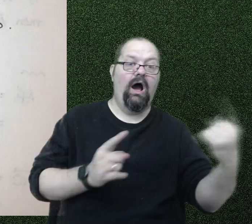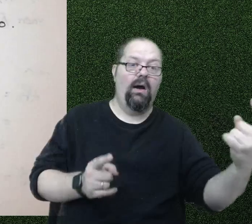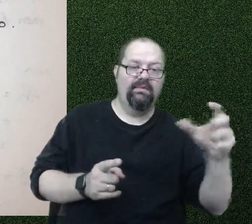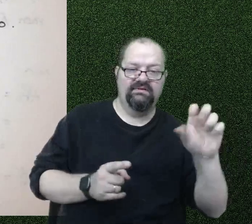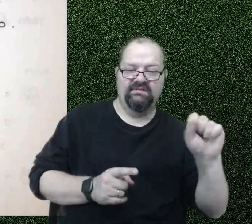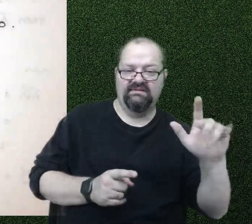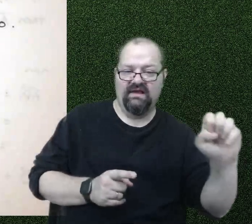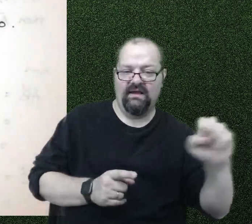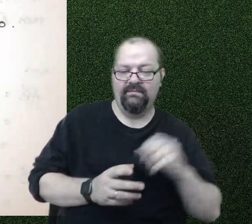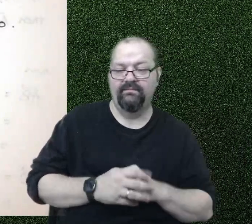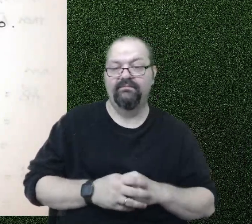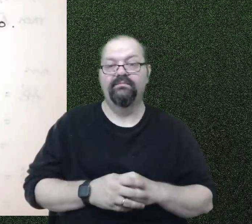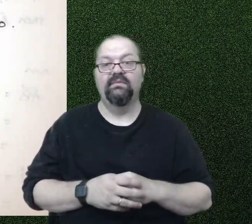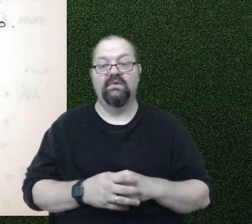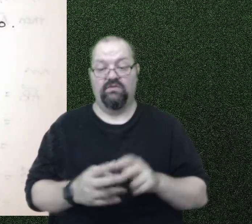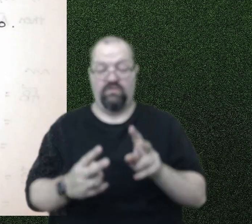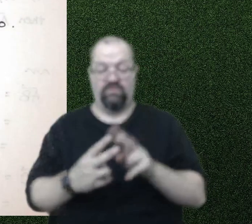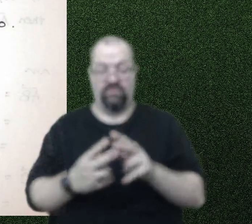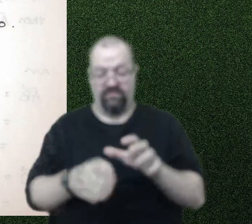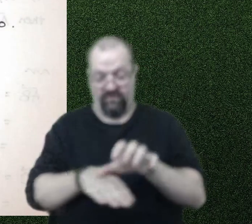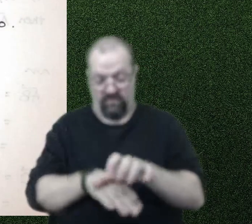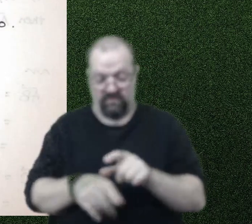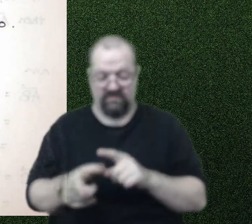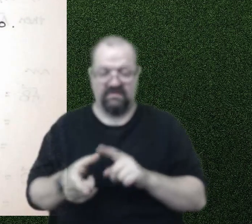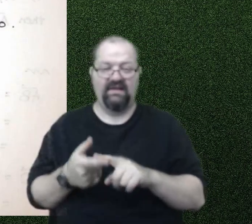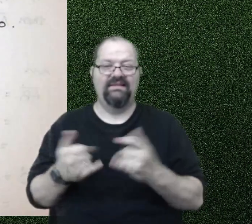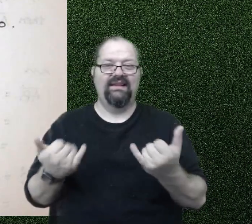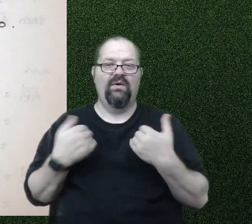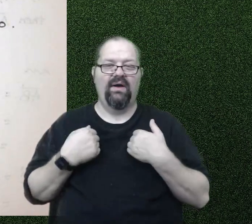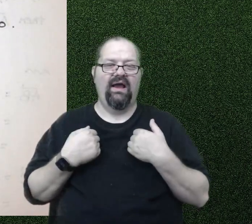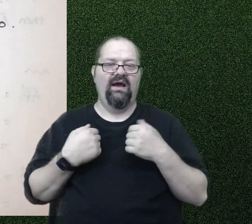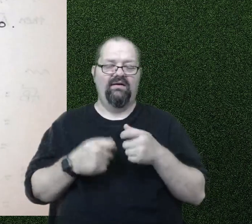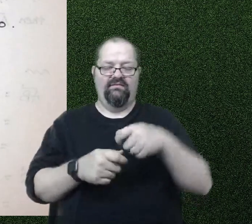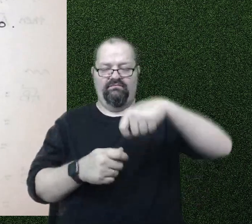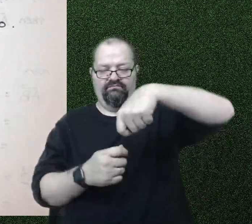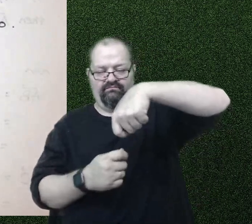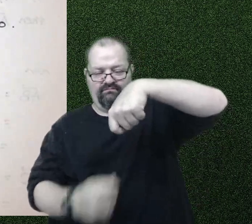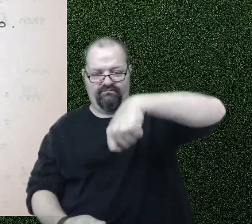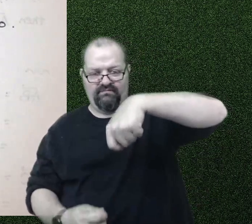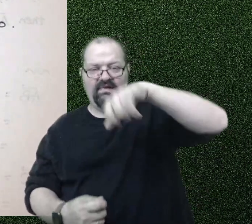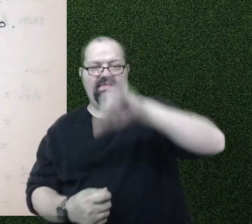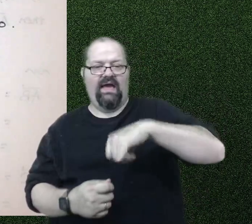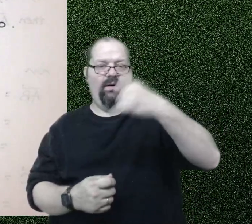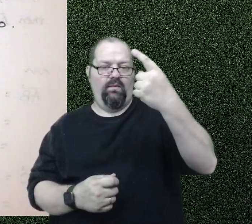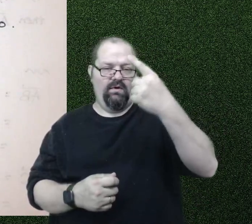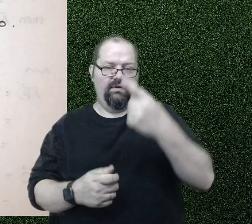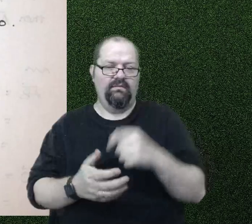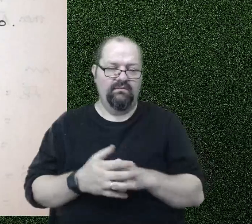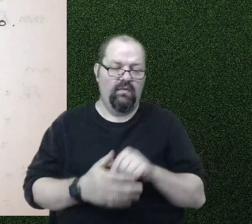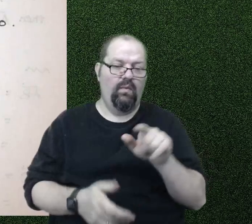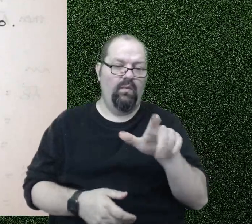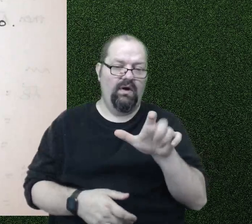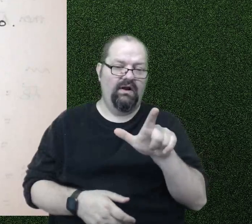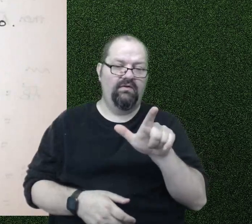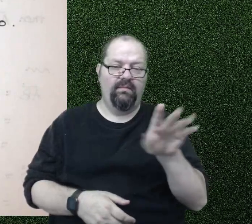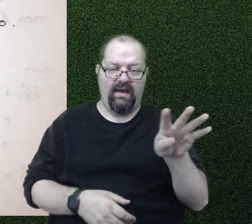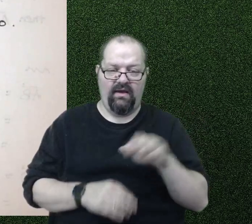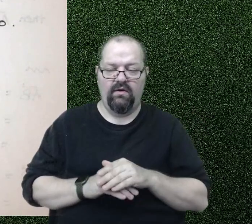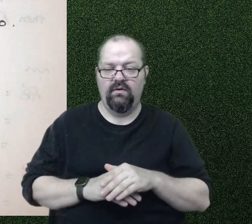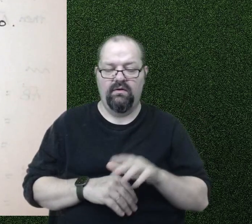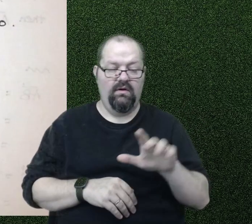So those are those two forces, and then we've got this other force from the mass that's pulling down. We've got 100 pounds.